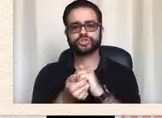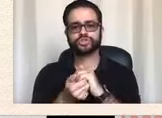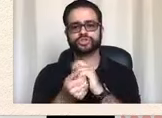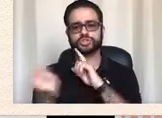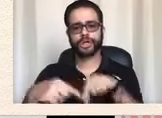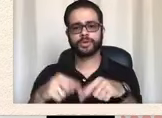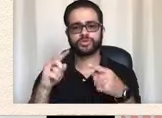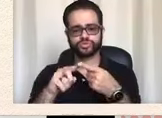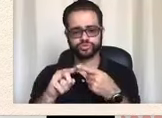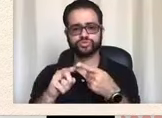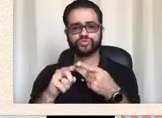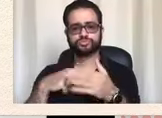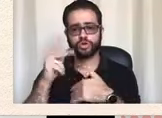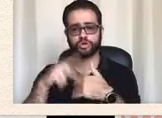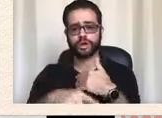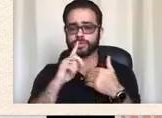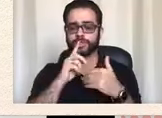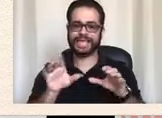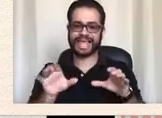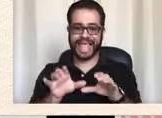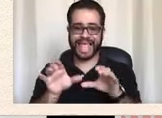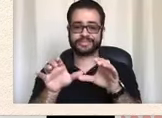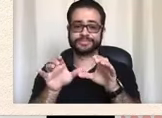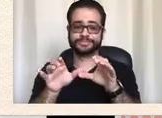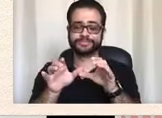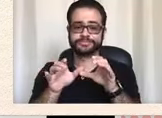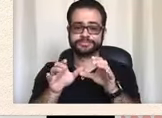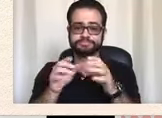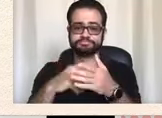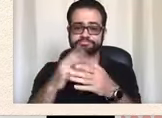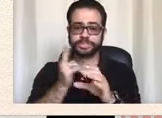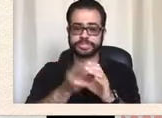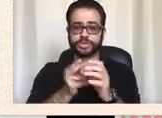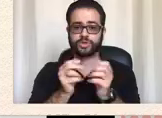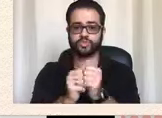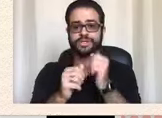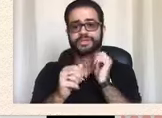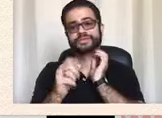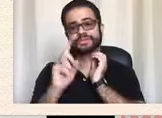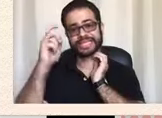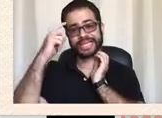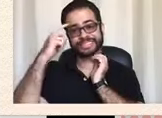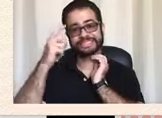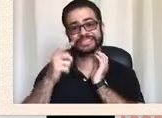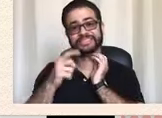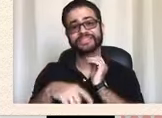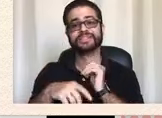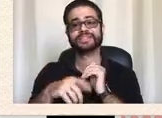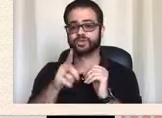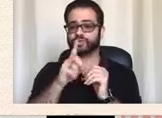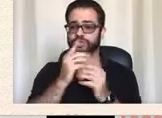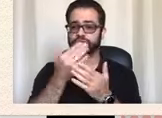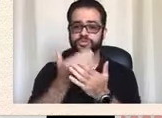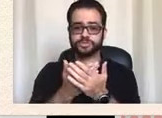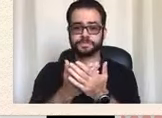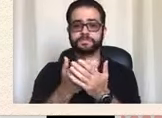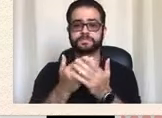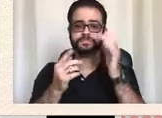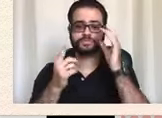participants in DD Day in Tallahassee. So that's one of the really great perks of the program is you're going to learn the skills in order to go